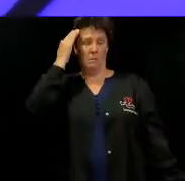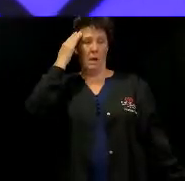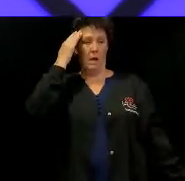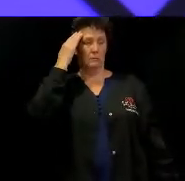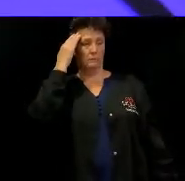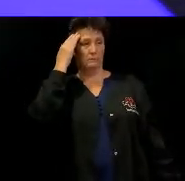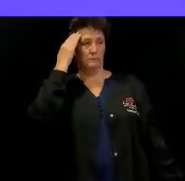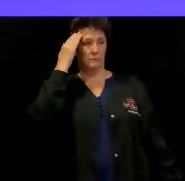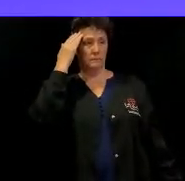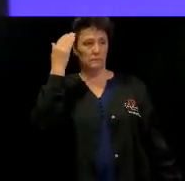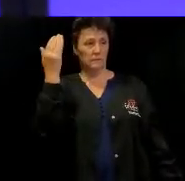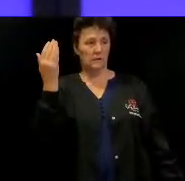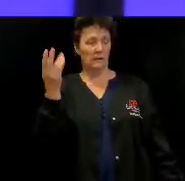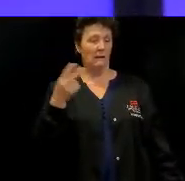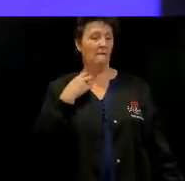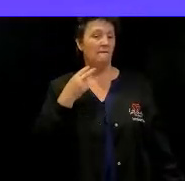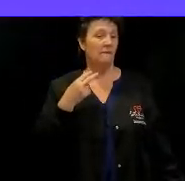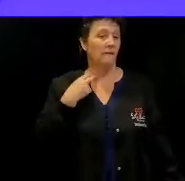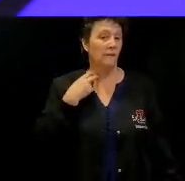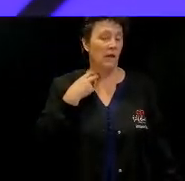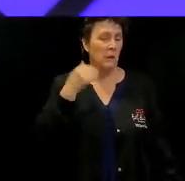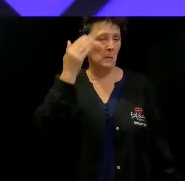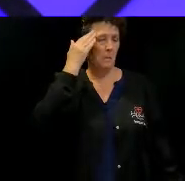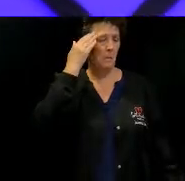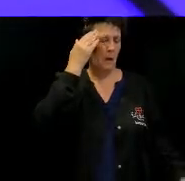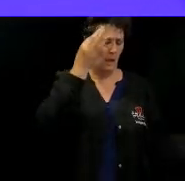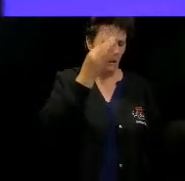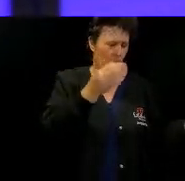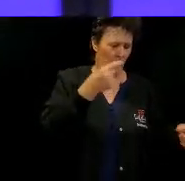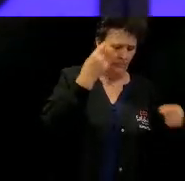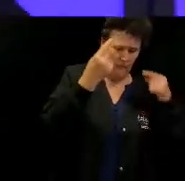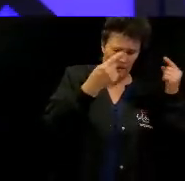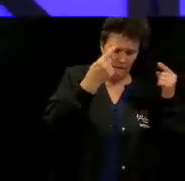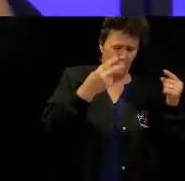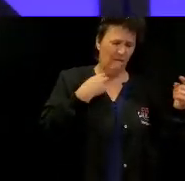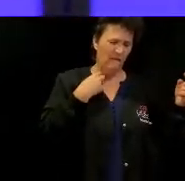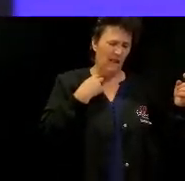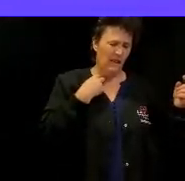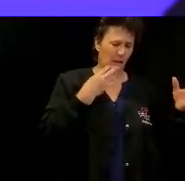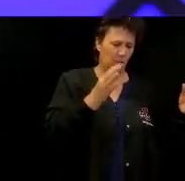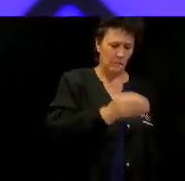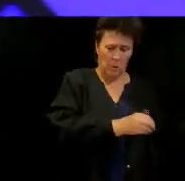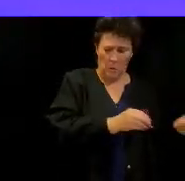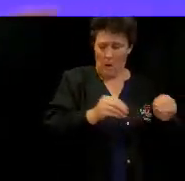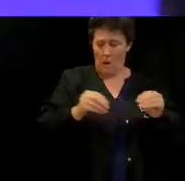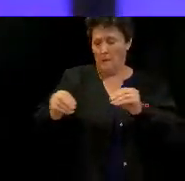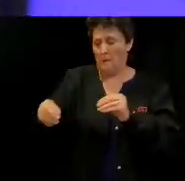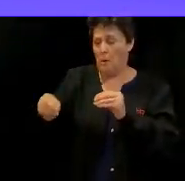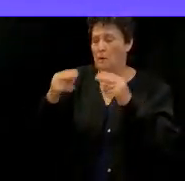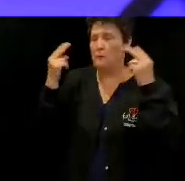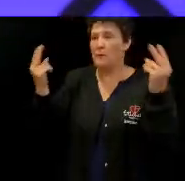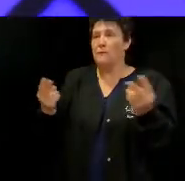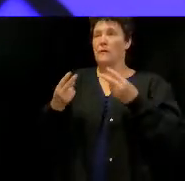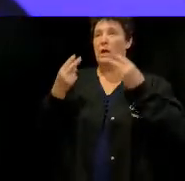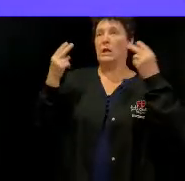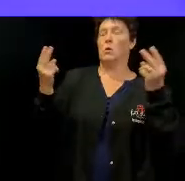You'll move from a victim mentality, you'll move yourself right over into a victorious